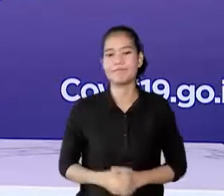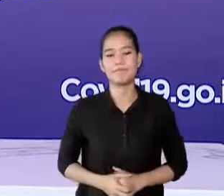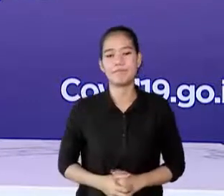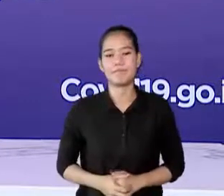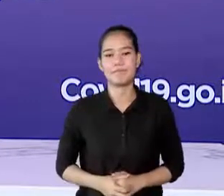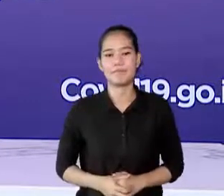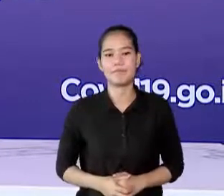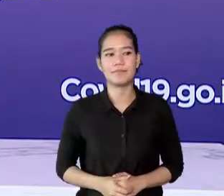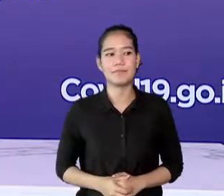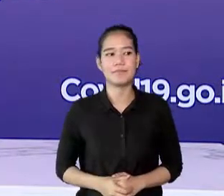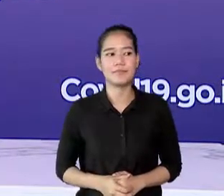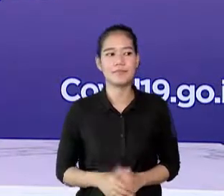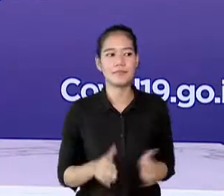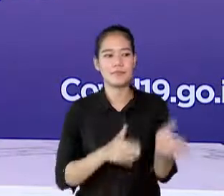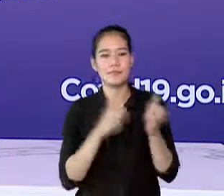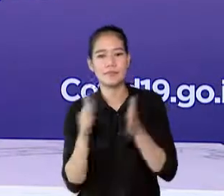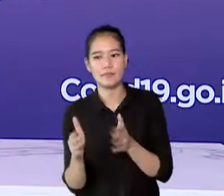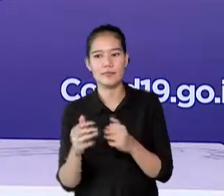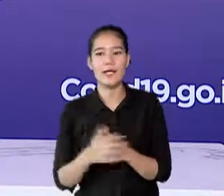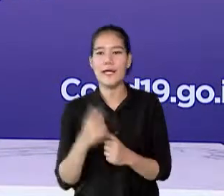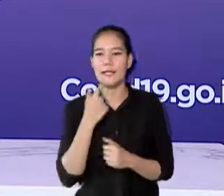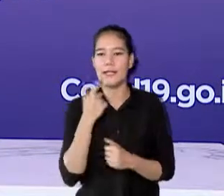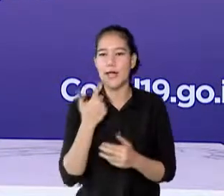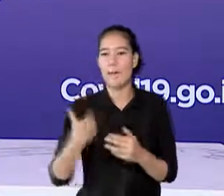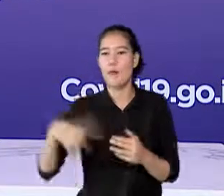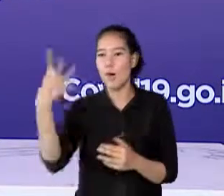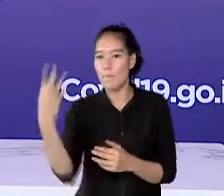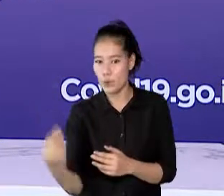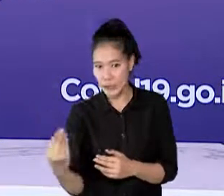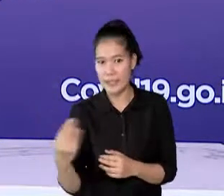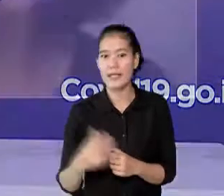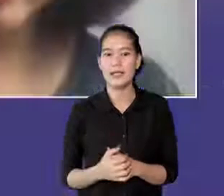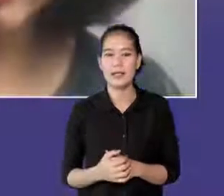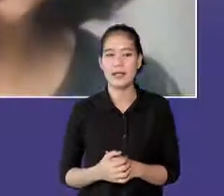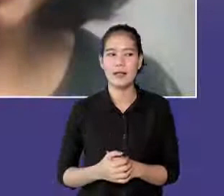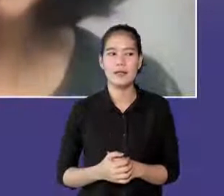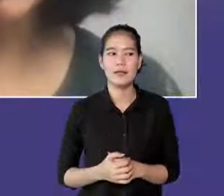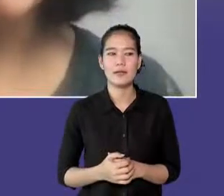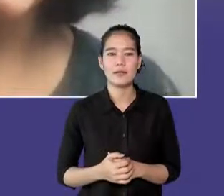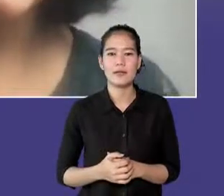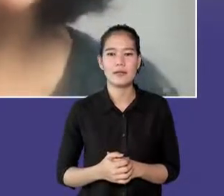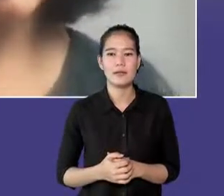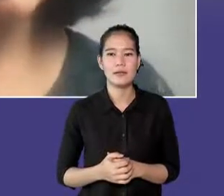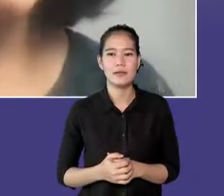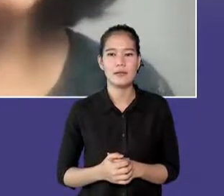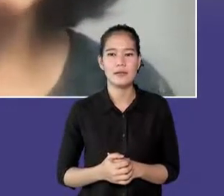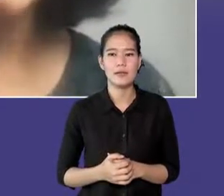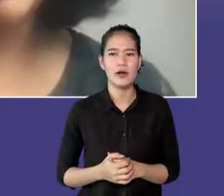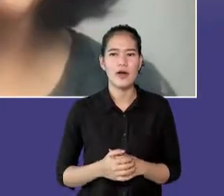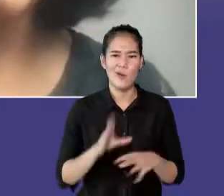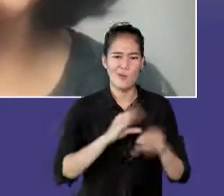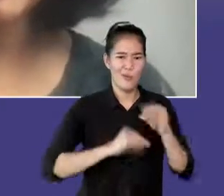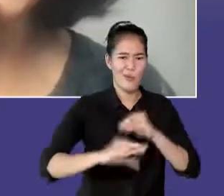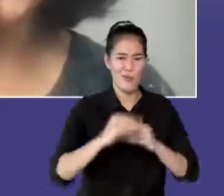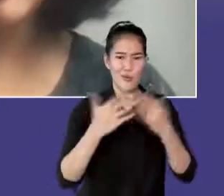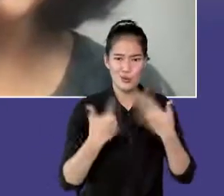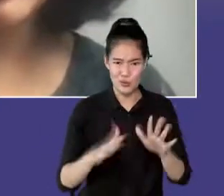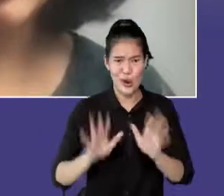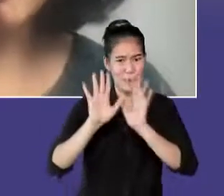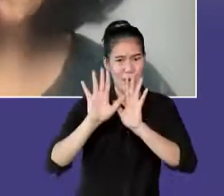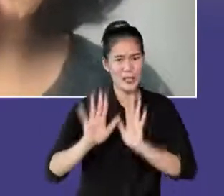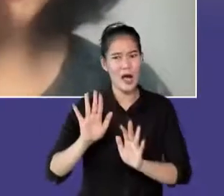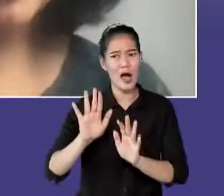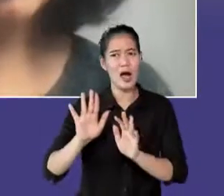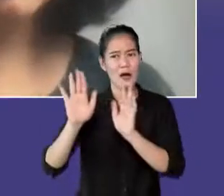thank you, Pak. The next one is about mudik. I believe it has also been discussed a lot in social